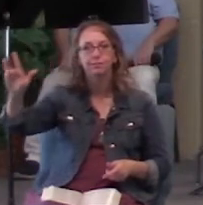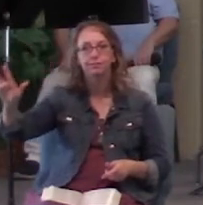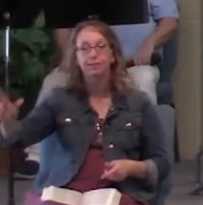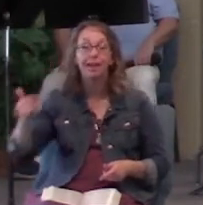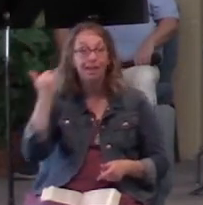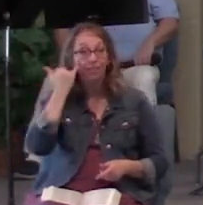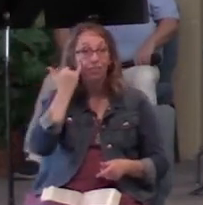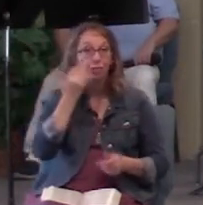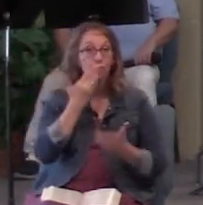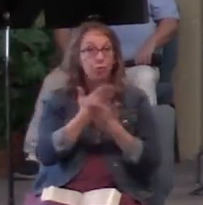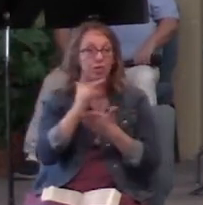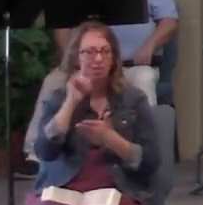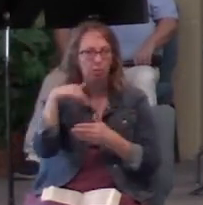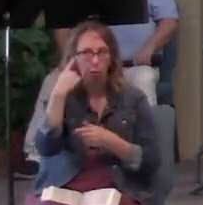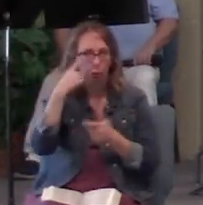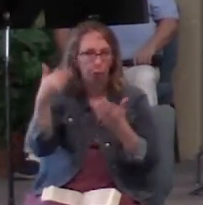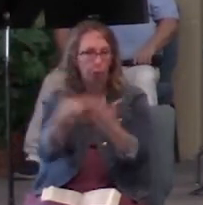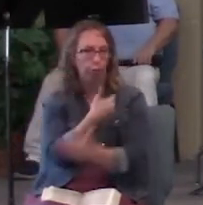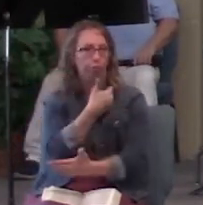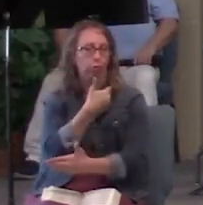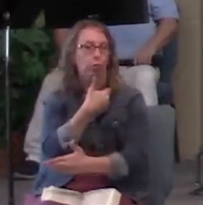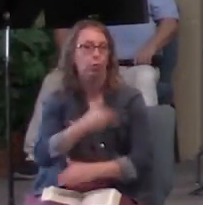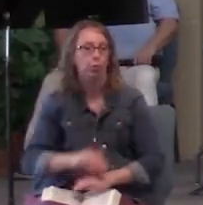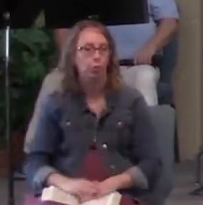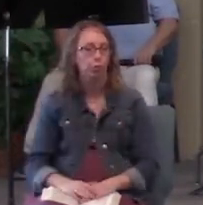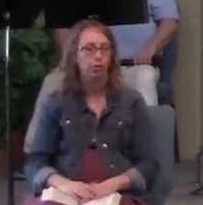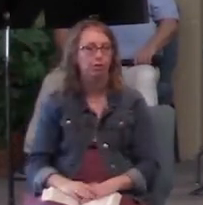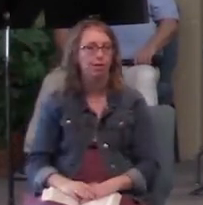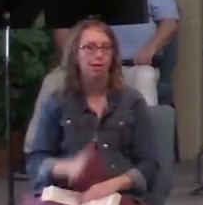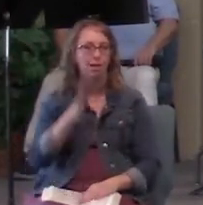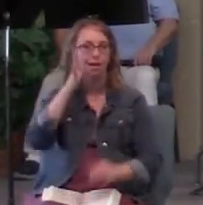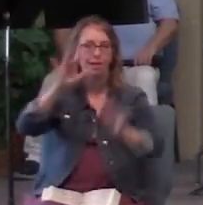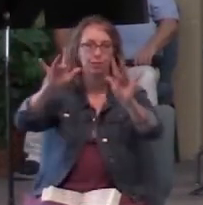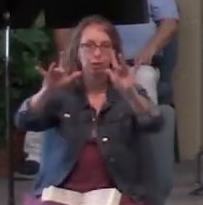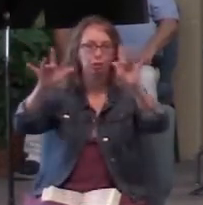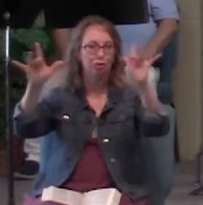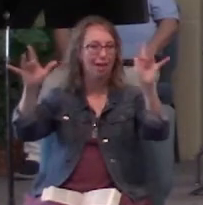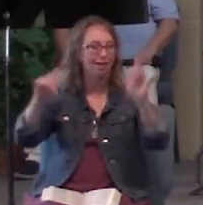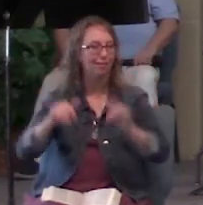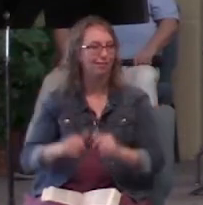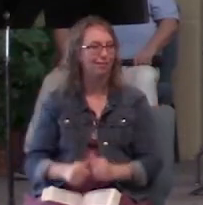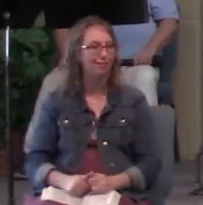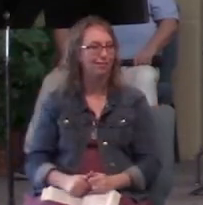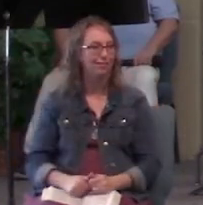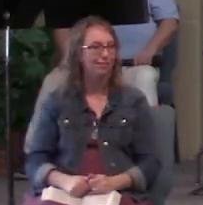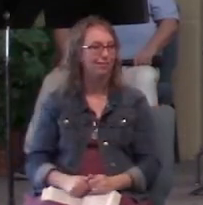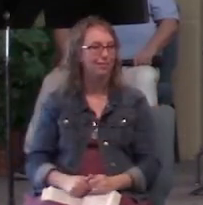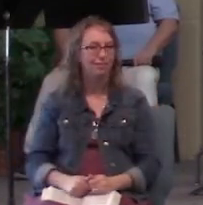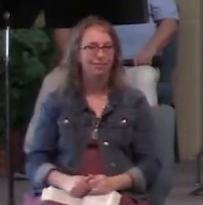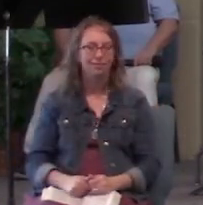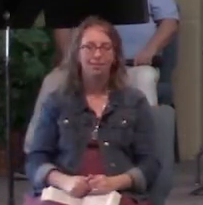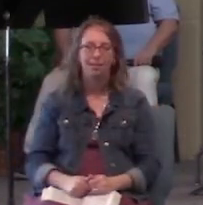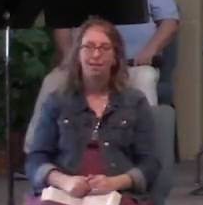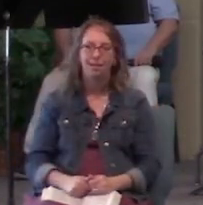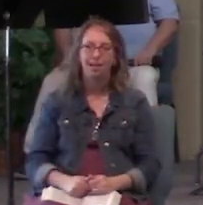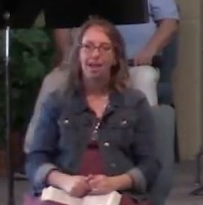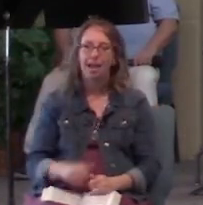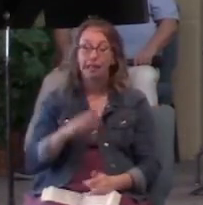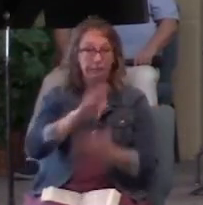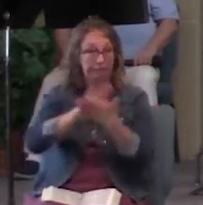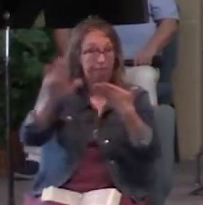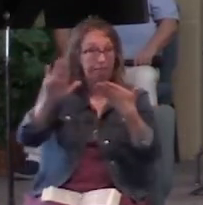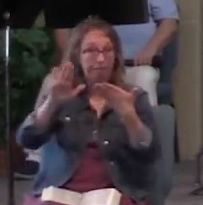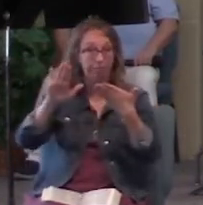it, they'll make it like it's brand new. And it'll shine, and it have a little reflection on it, and it's